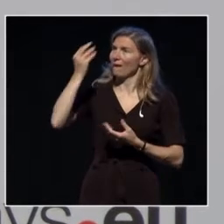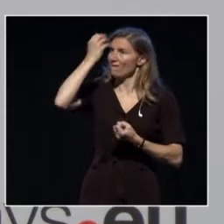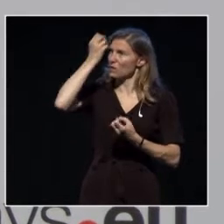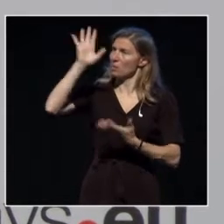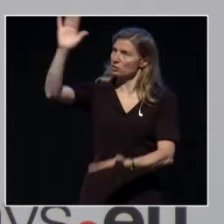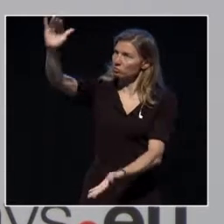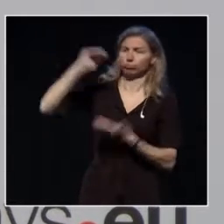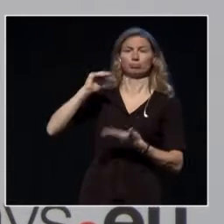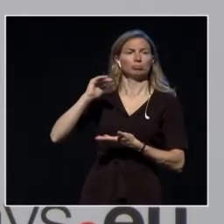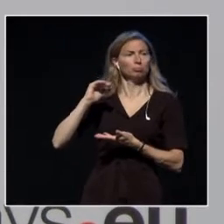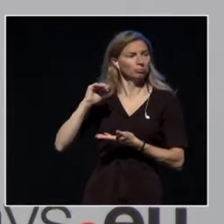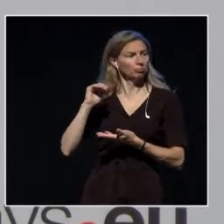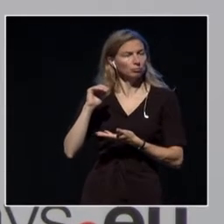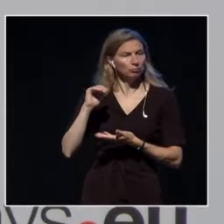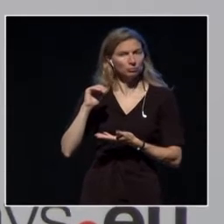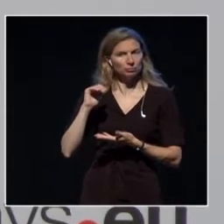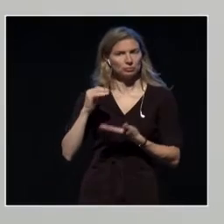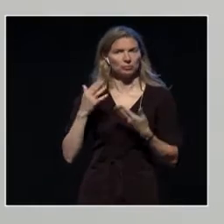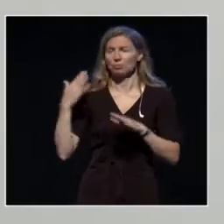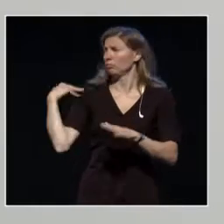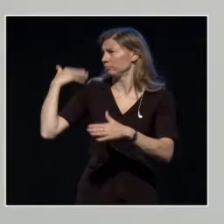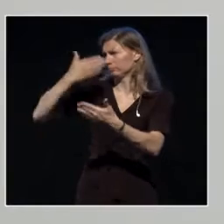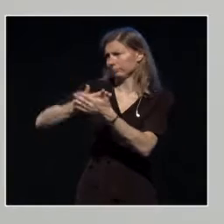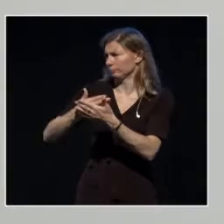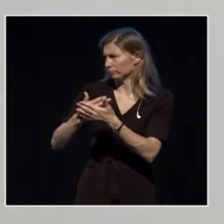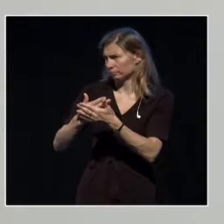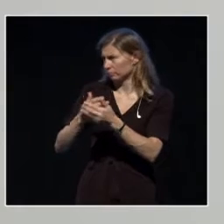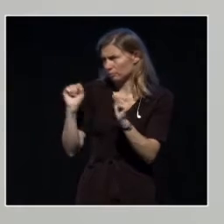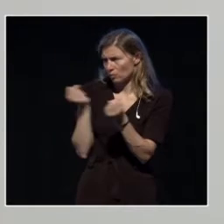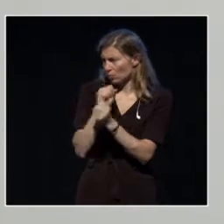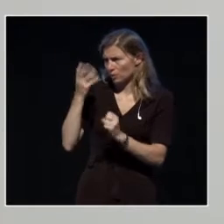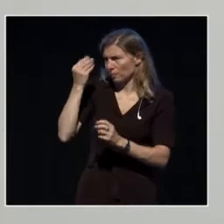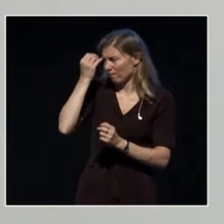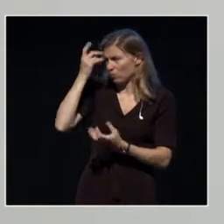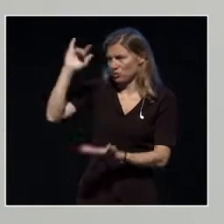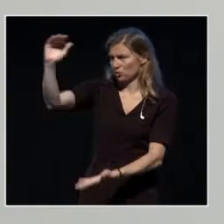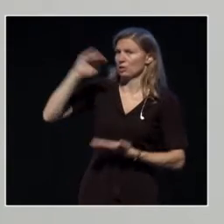governance in ways that were not possible before.